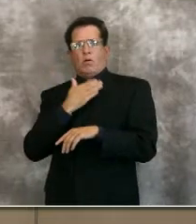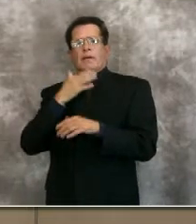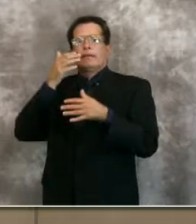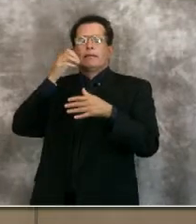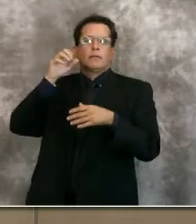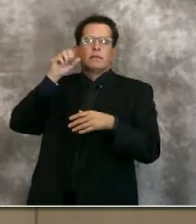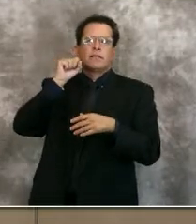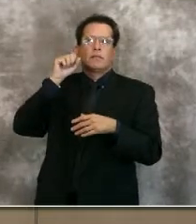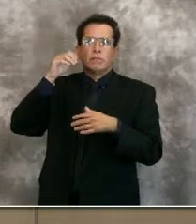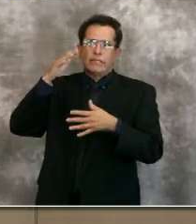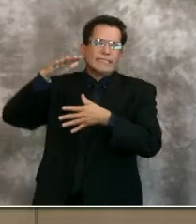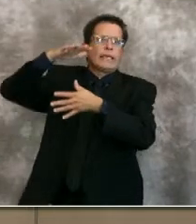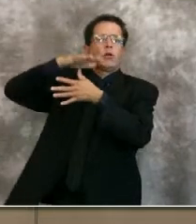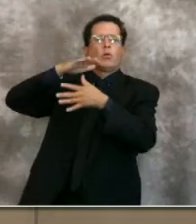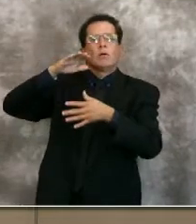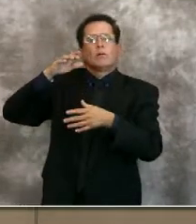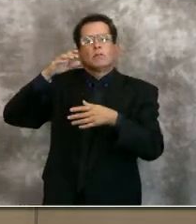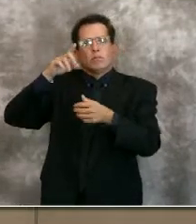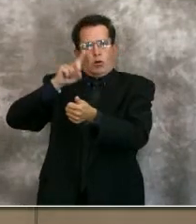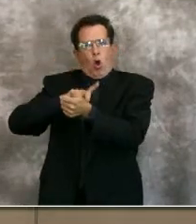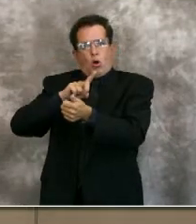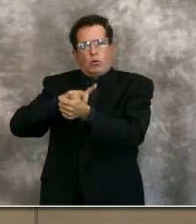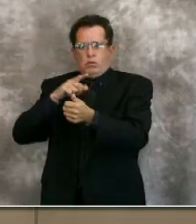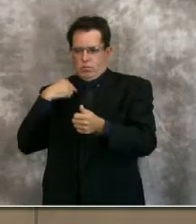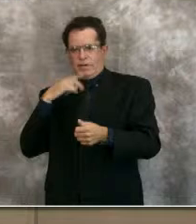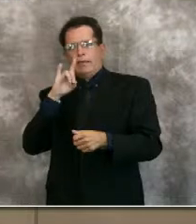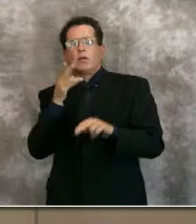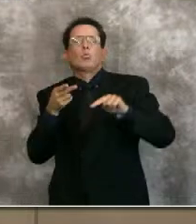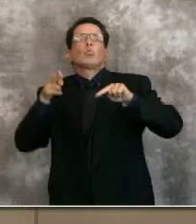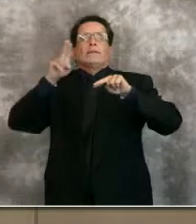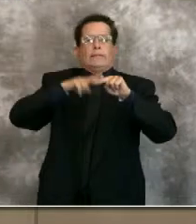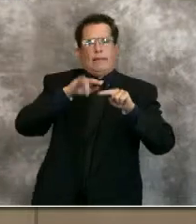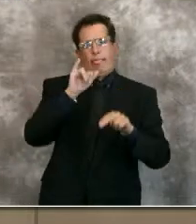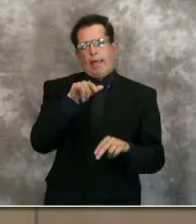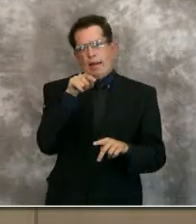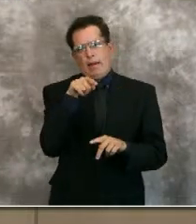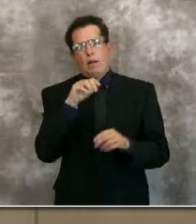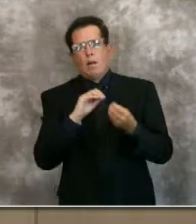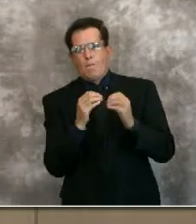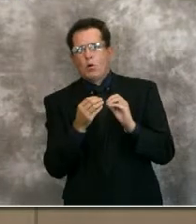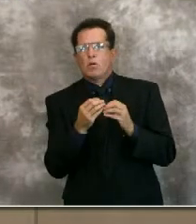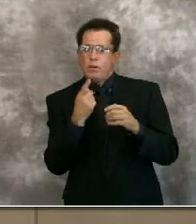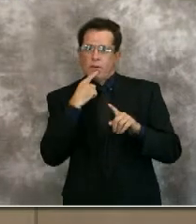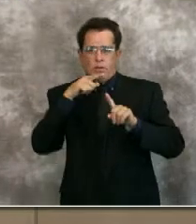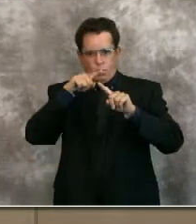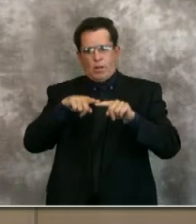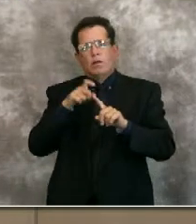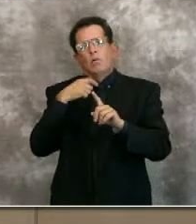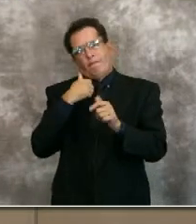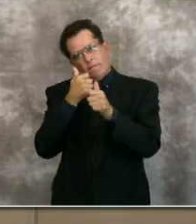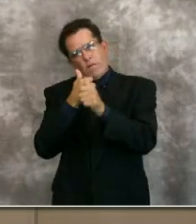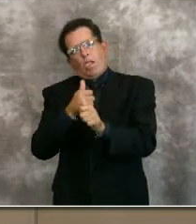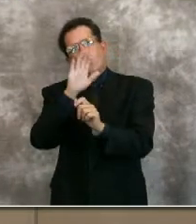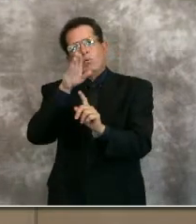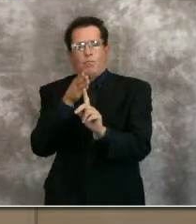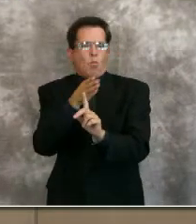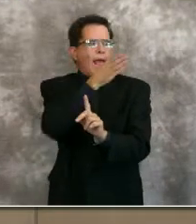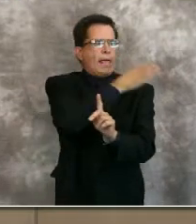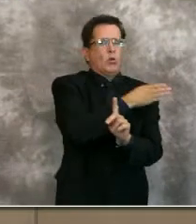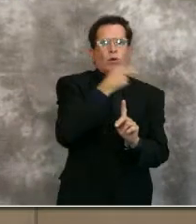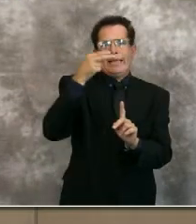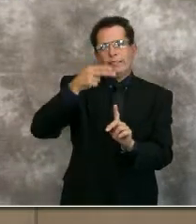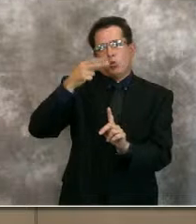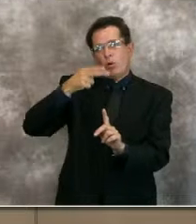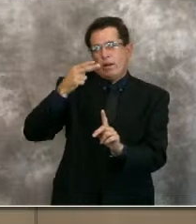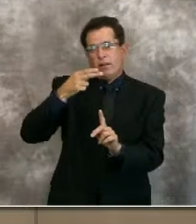senior epidemiologists, we increased that. But it was based off of the prior history. So in March,